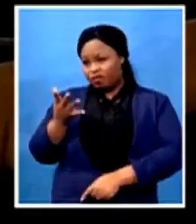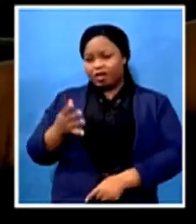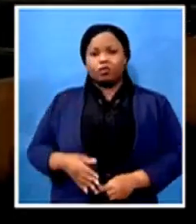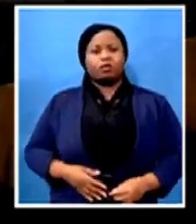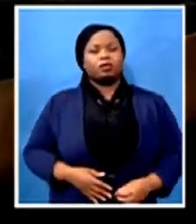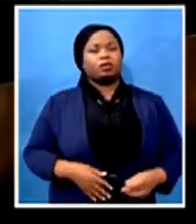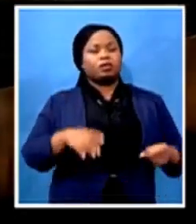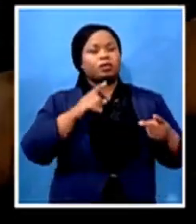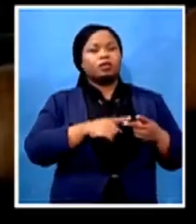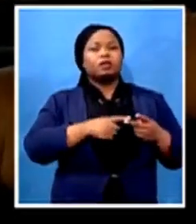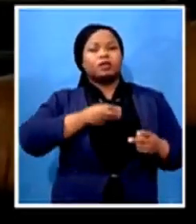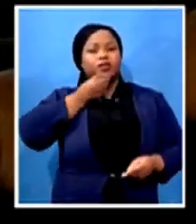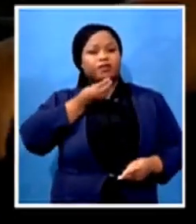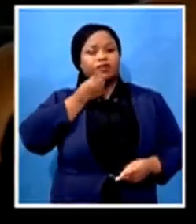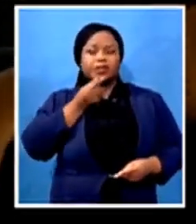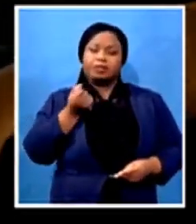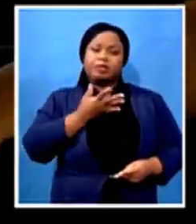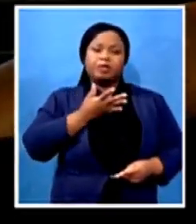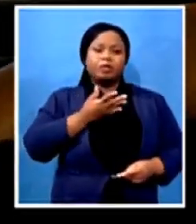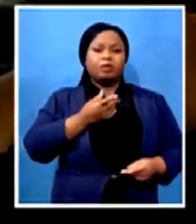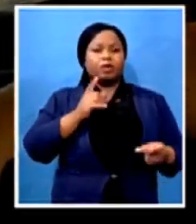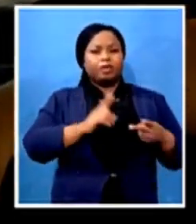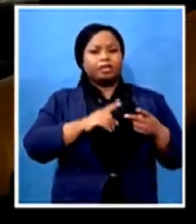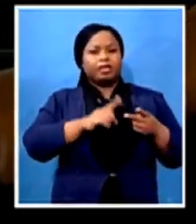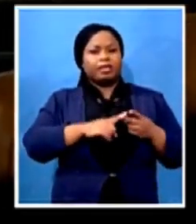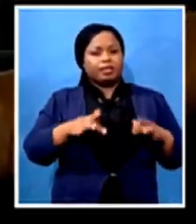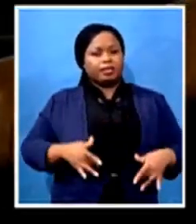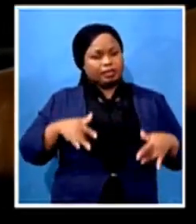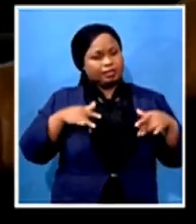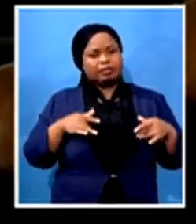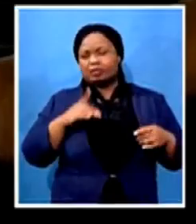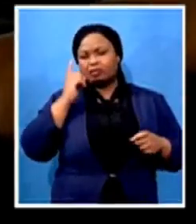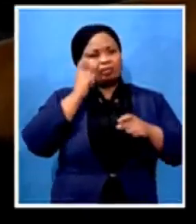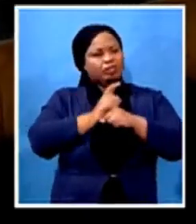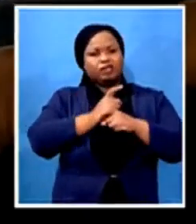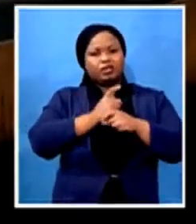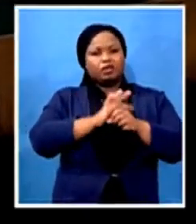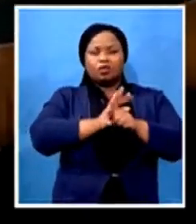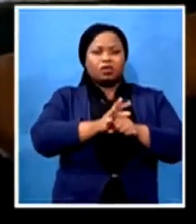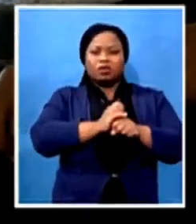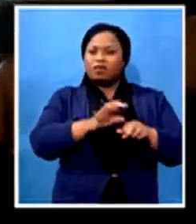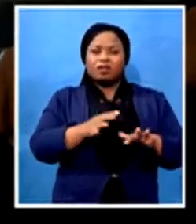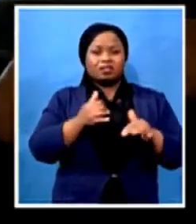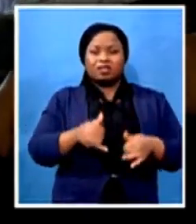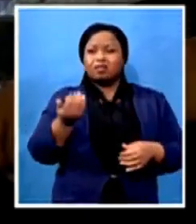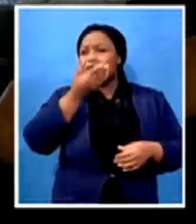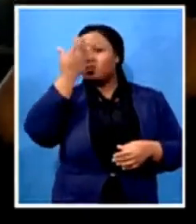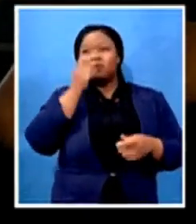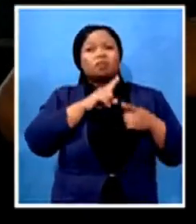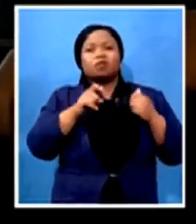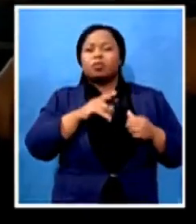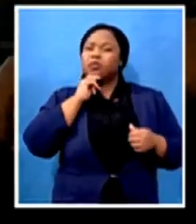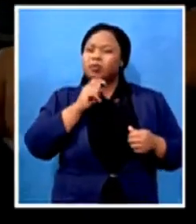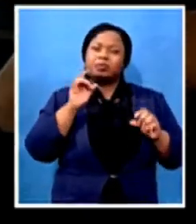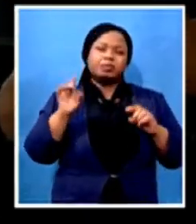inzima kakhulu ngecorona le esingayazi ukuthi ibuyaphi, kunzima ngempela. Siyacela nje impela